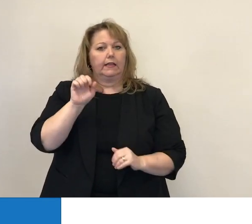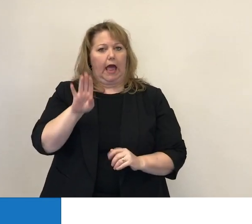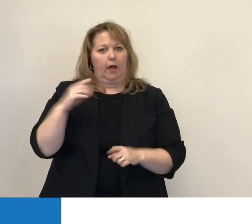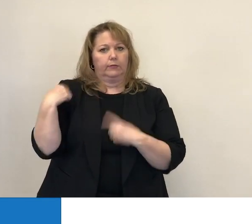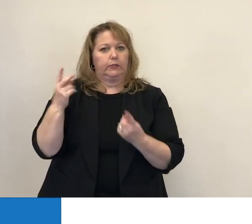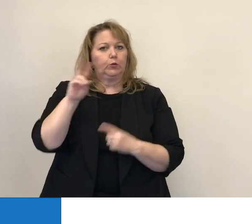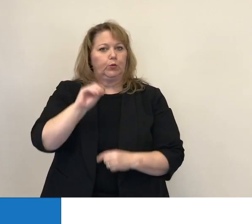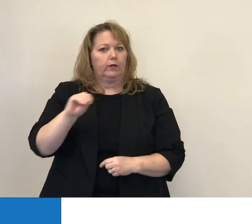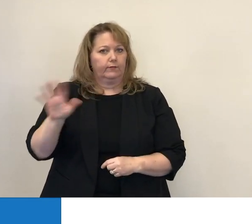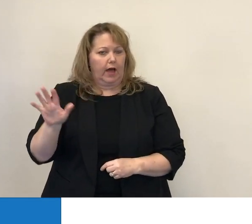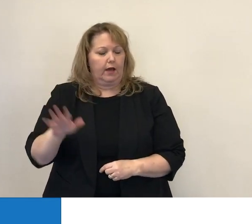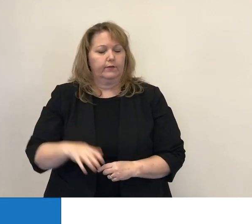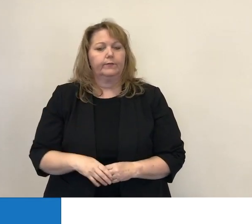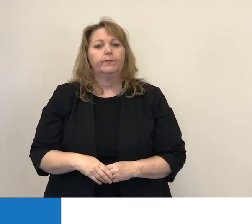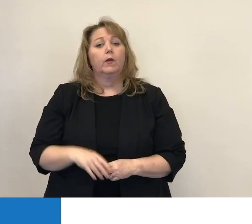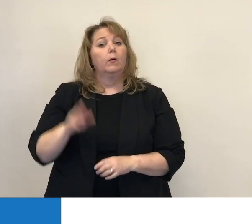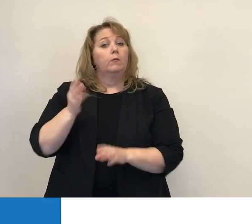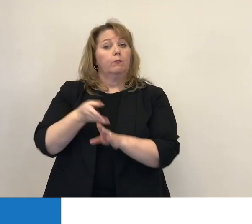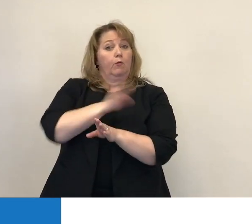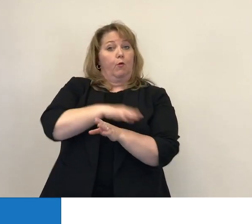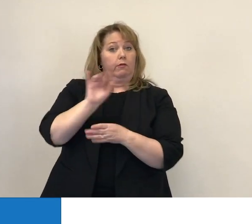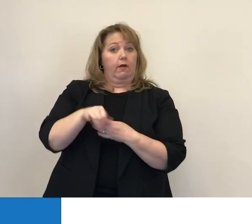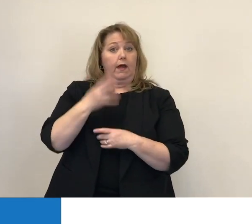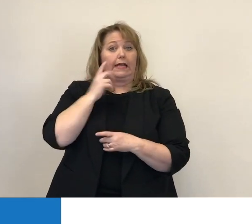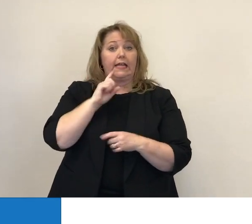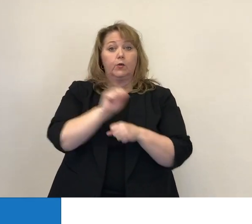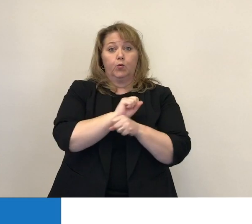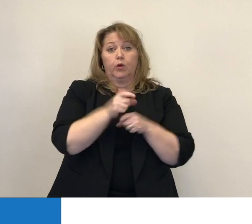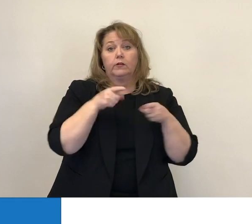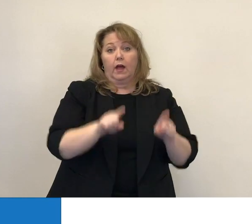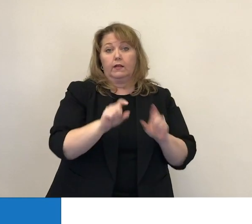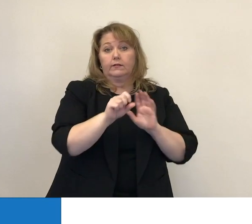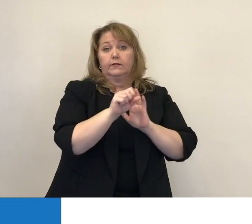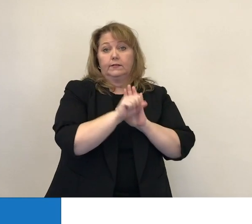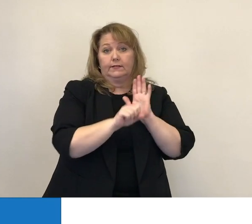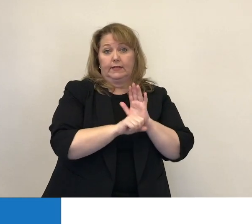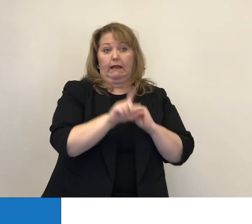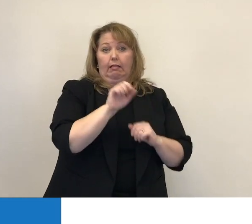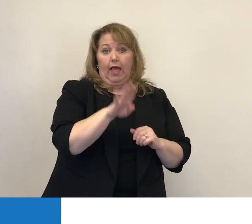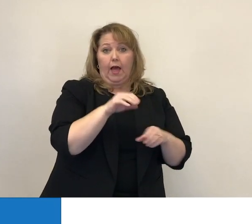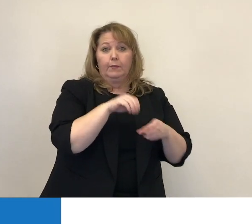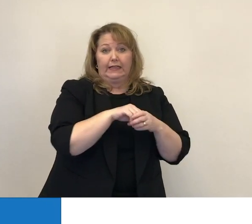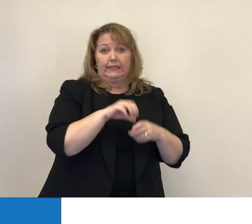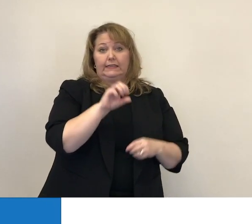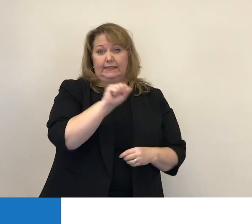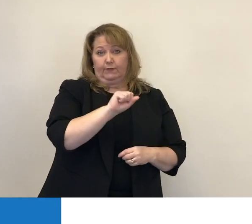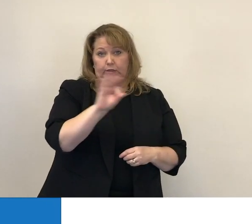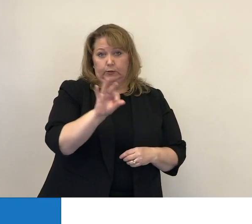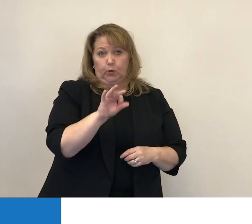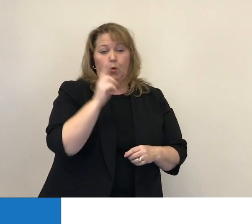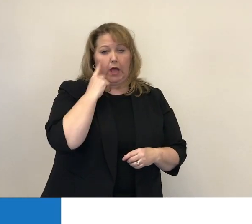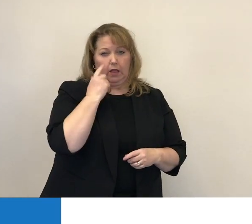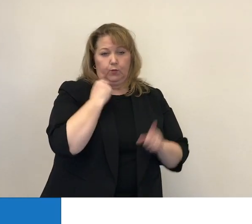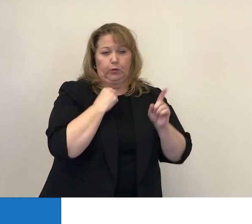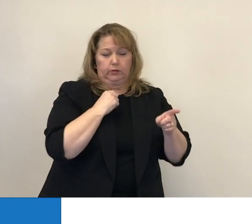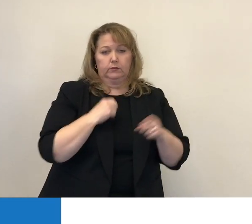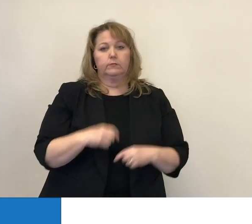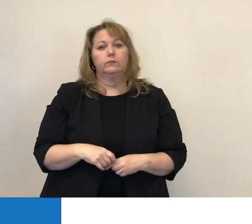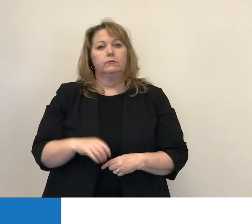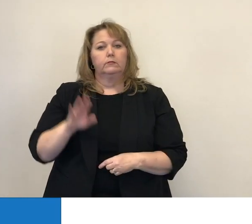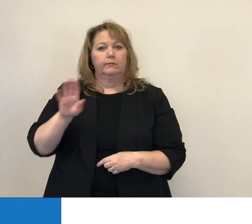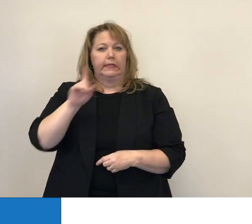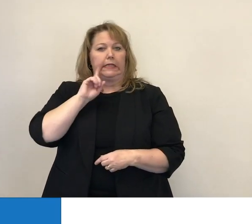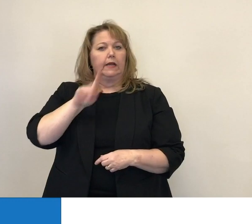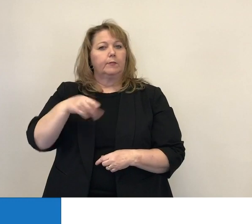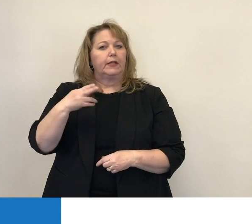health laboratories for San Francisco and also in Alameda County, California. He holds a PhD in